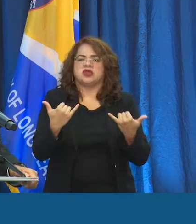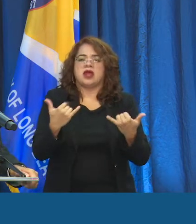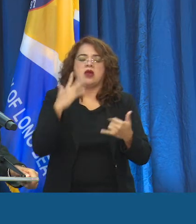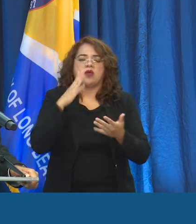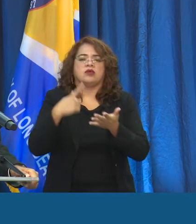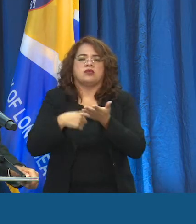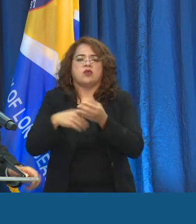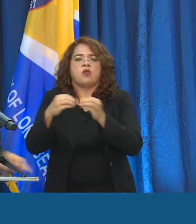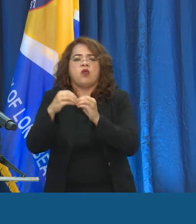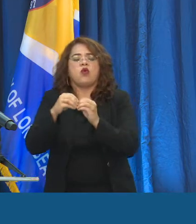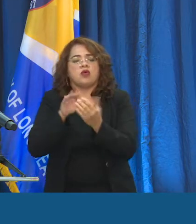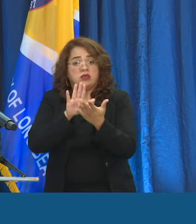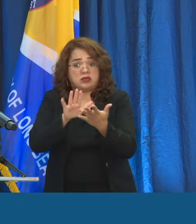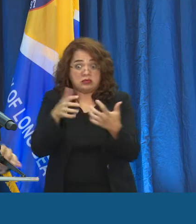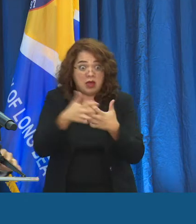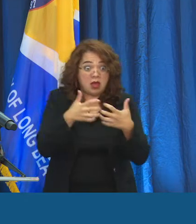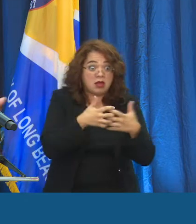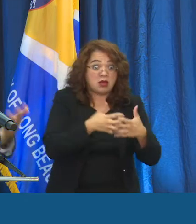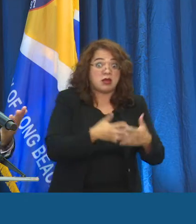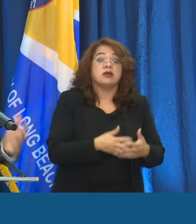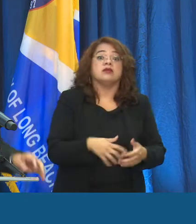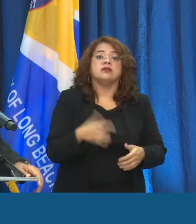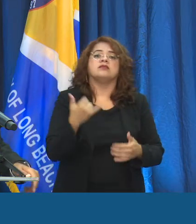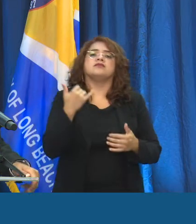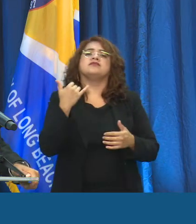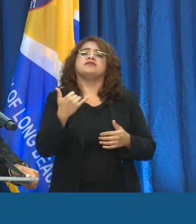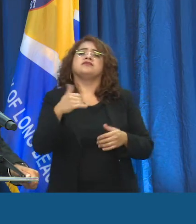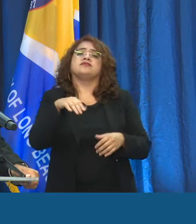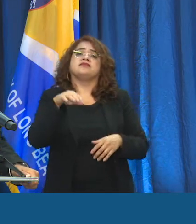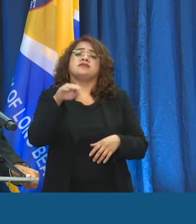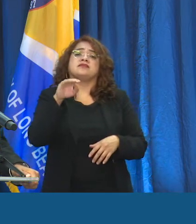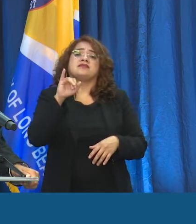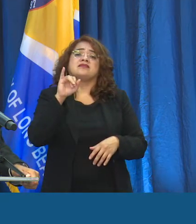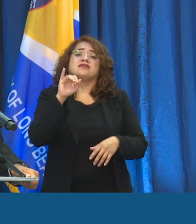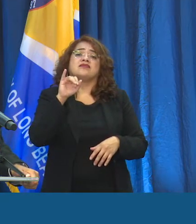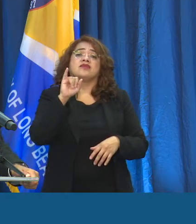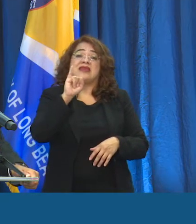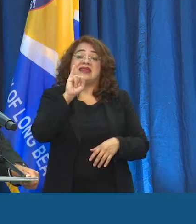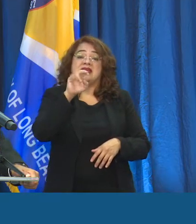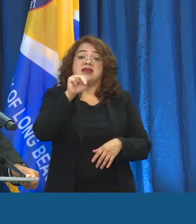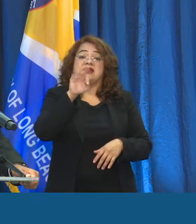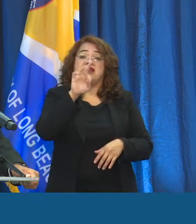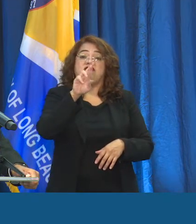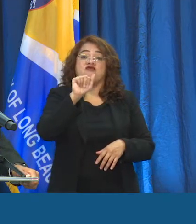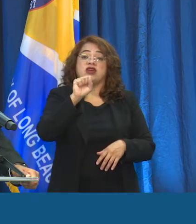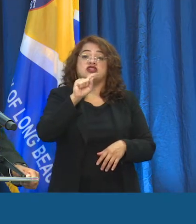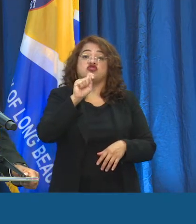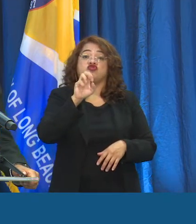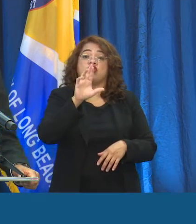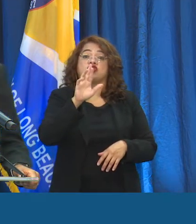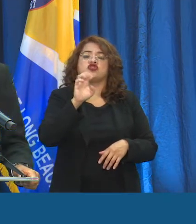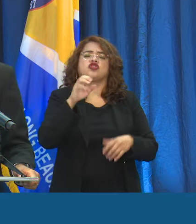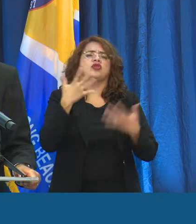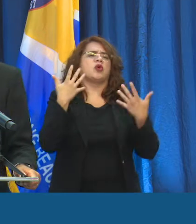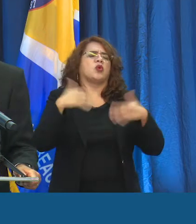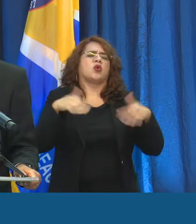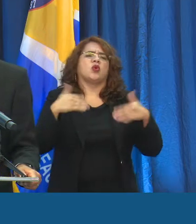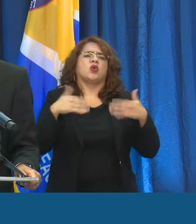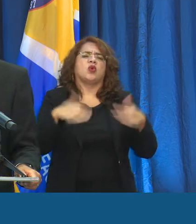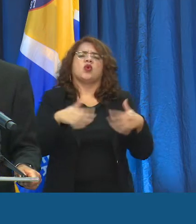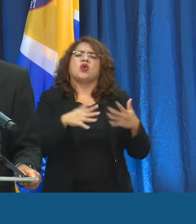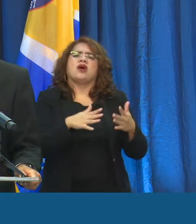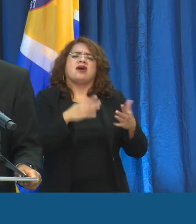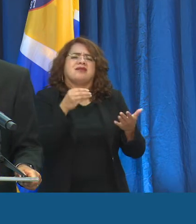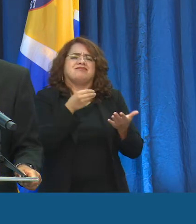this budget. That all, of course, was due to the initial Measure A that has already transformed 380 miles of